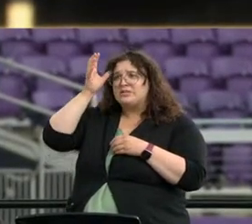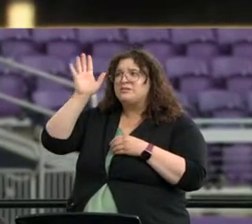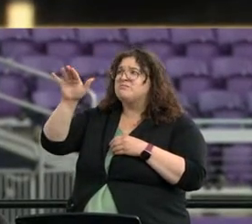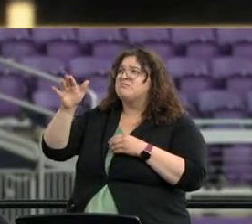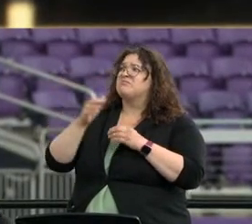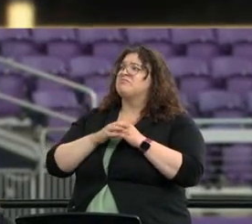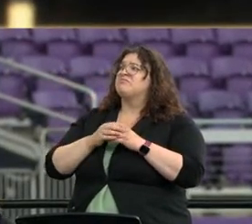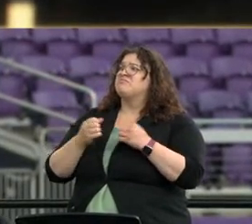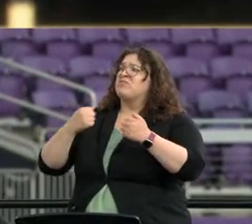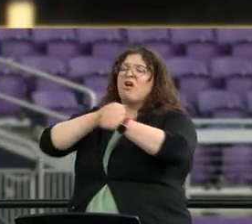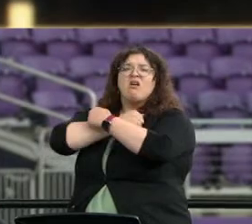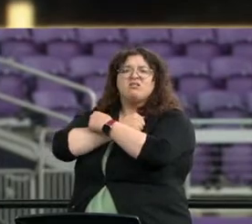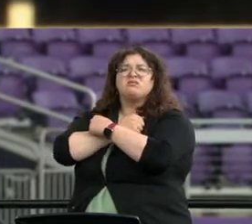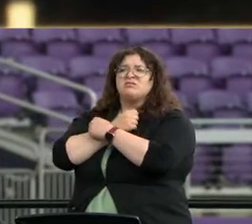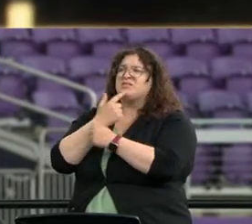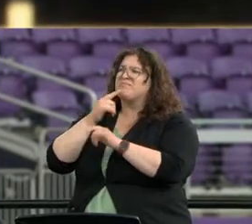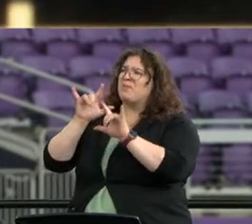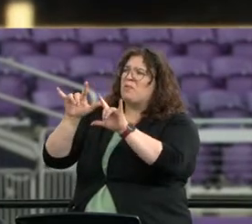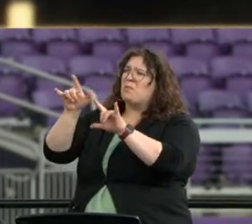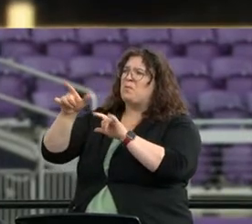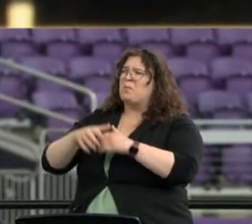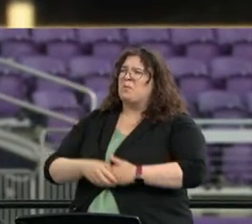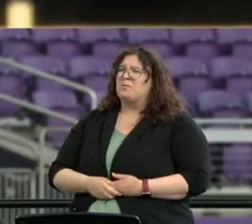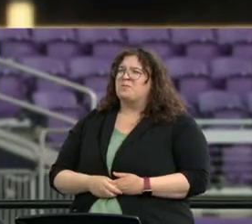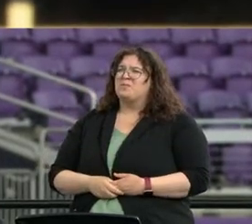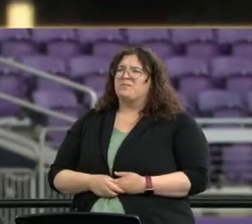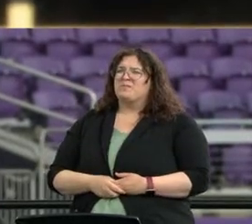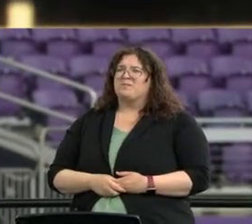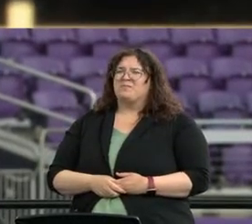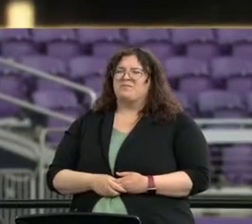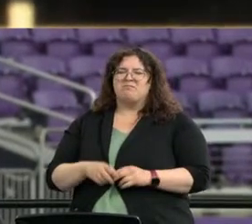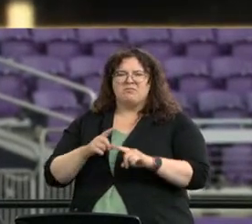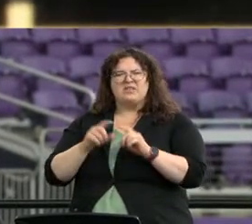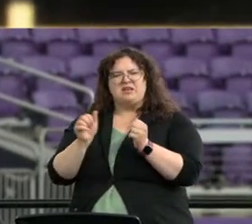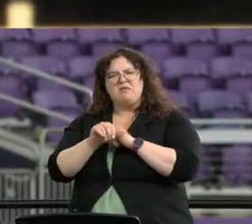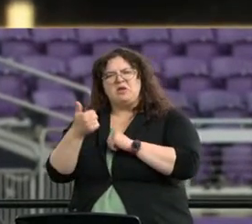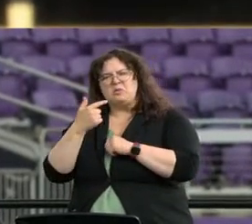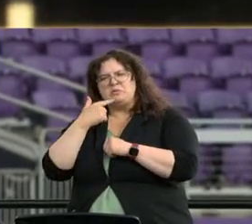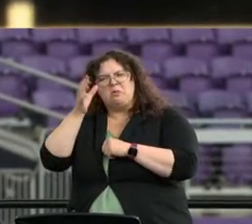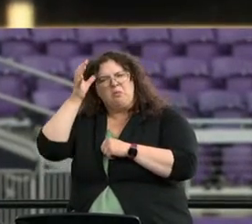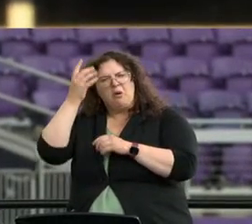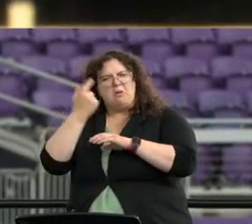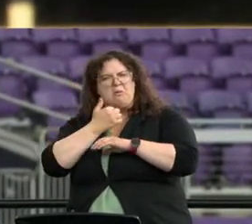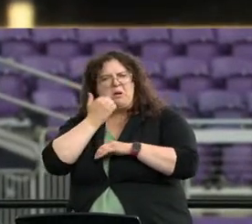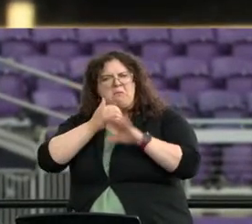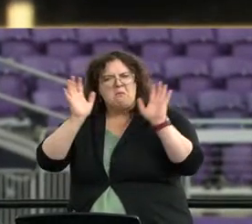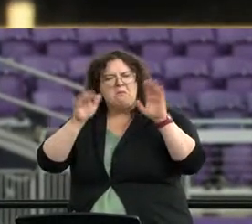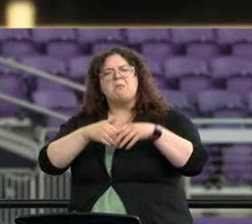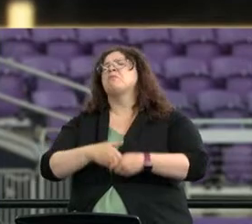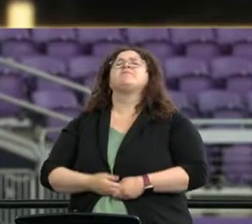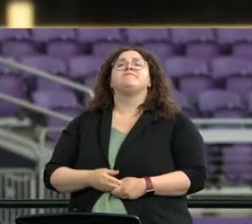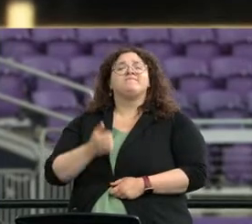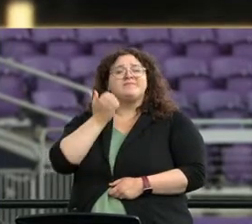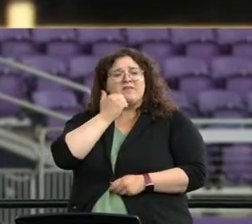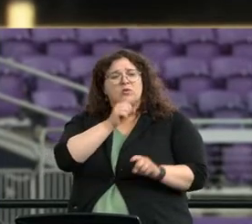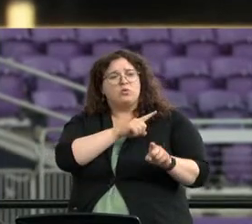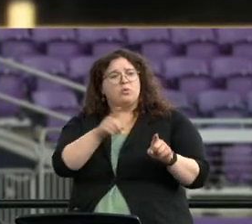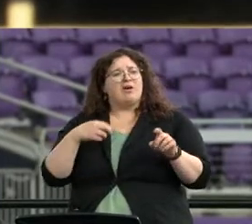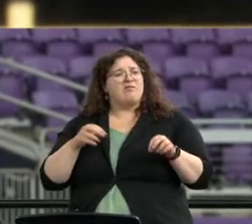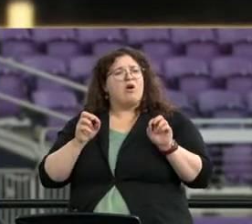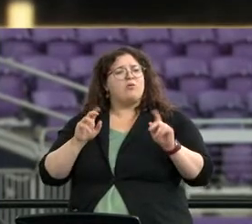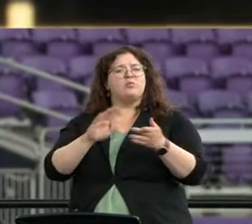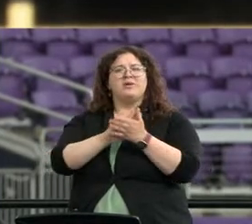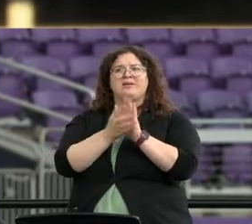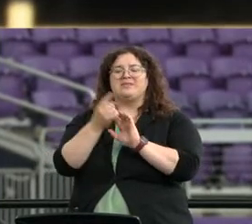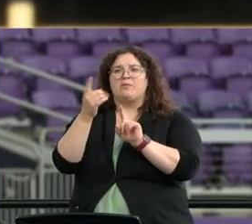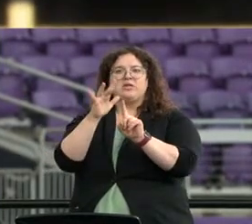your child a hug and saying, I love you, amongst so much else. Each and every day, you have the chance to be a star in